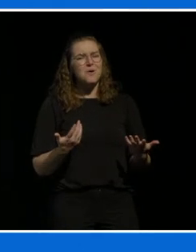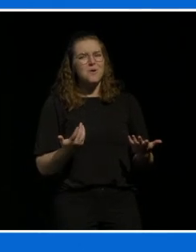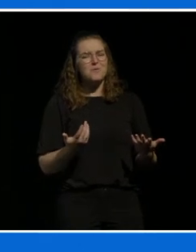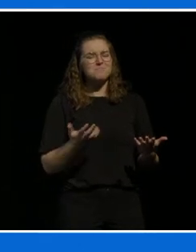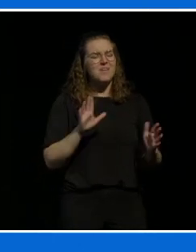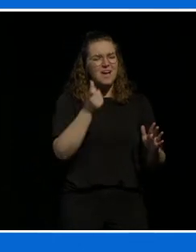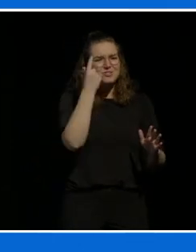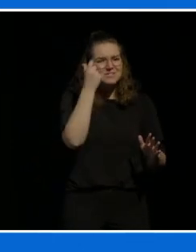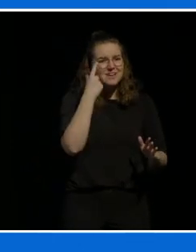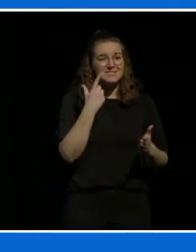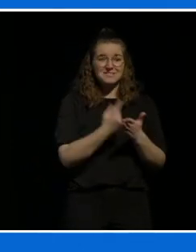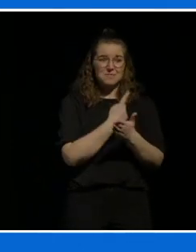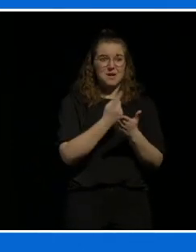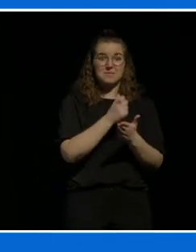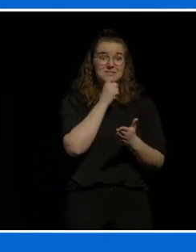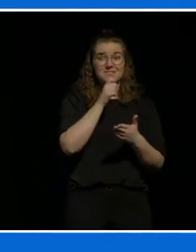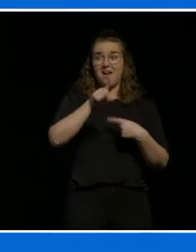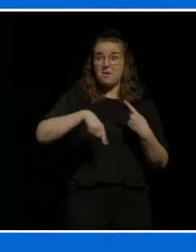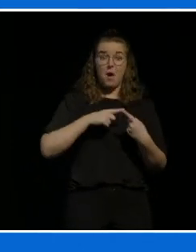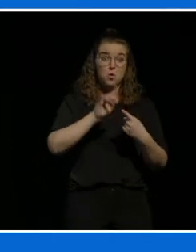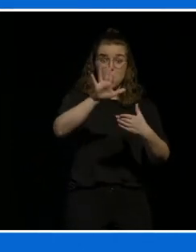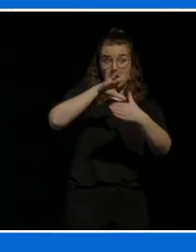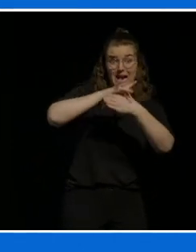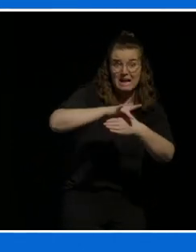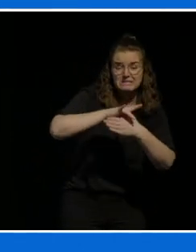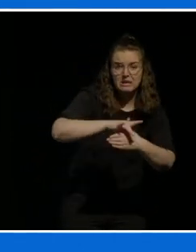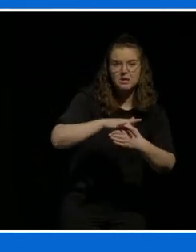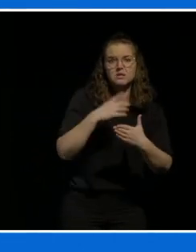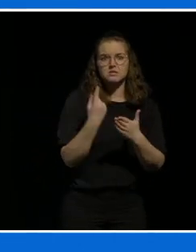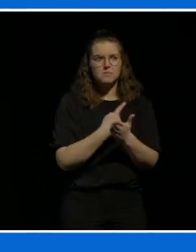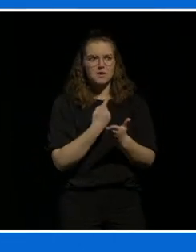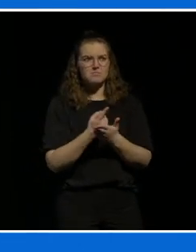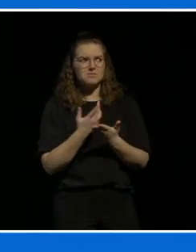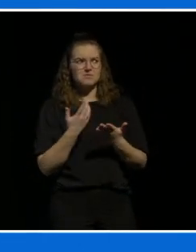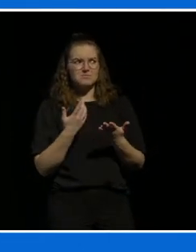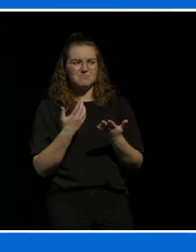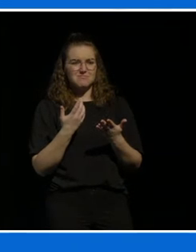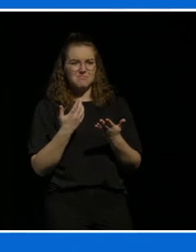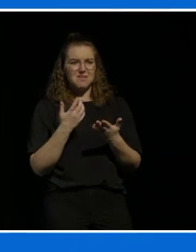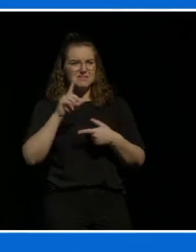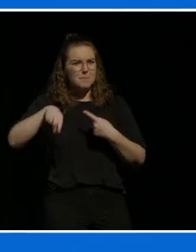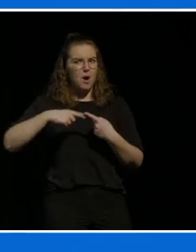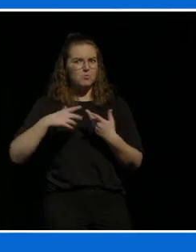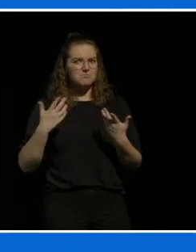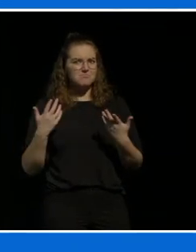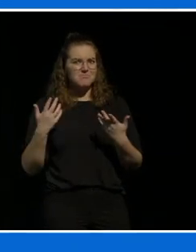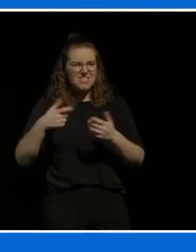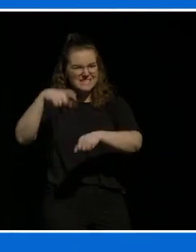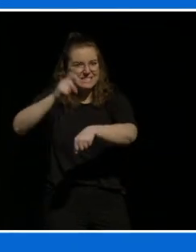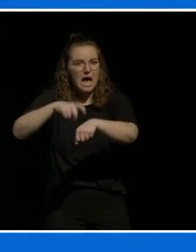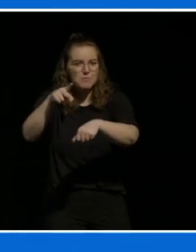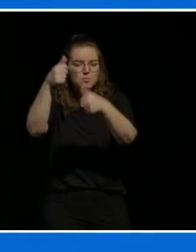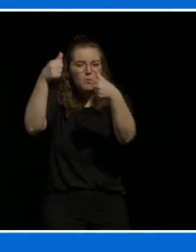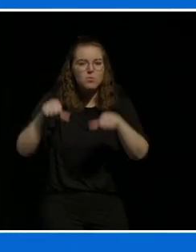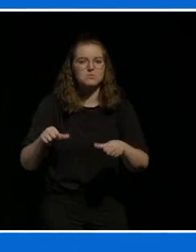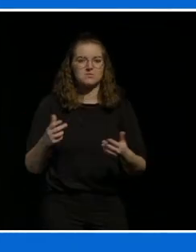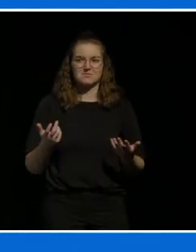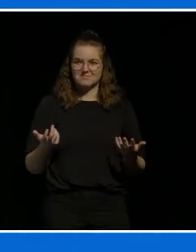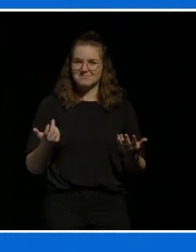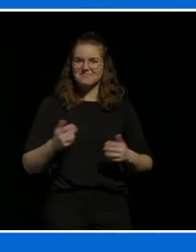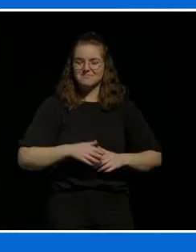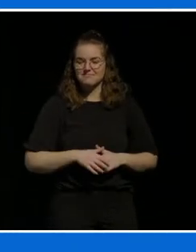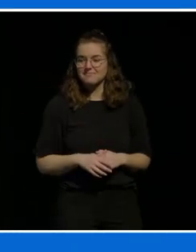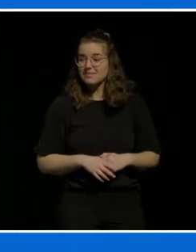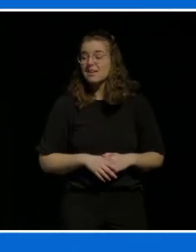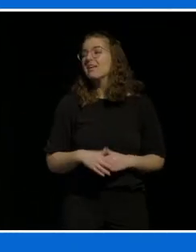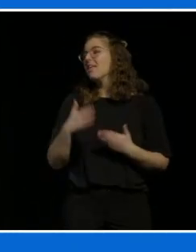about, like sometimes it's not about how great your content is, it's just about the time it's posted, what else is out there, and the algorithm that's out there.